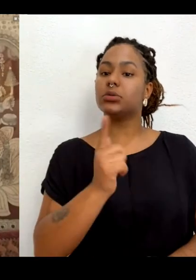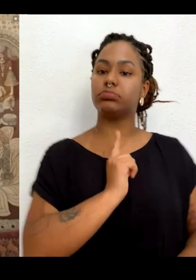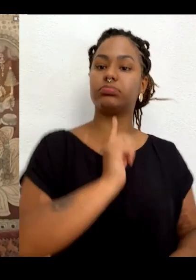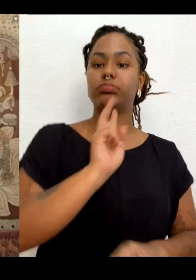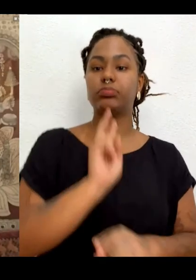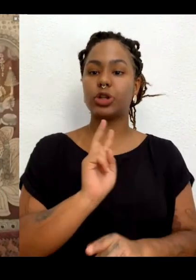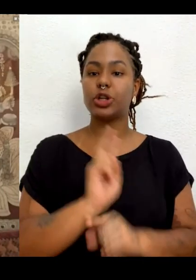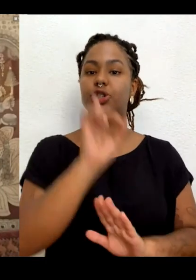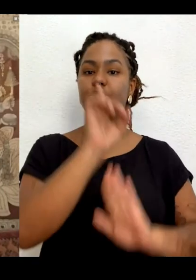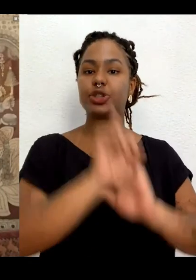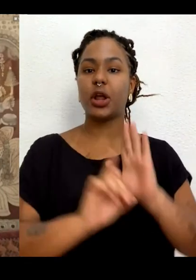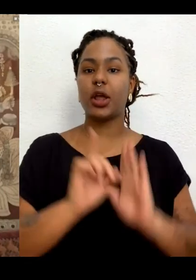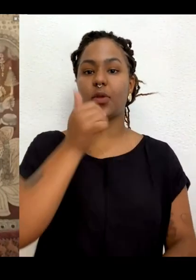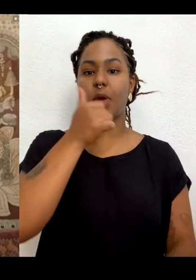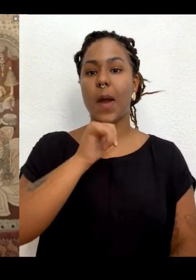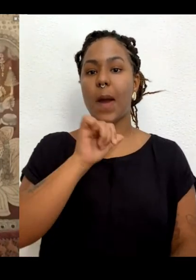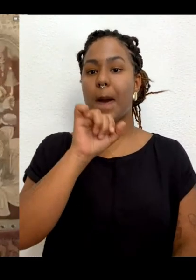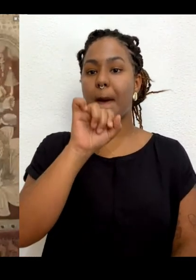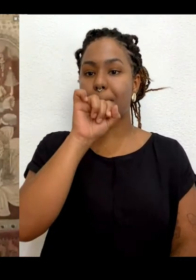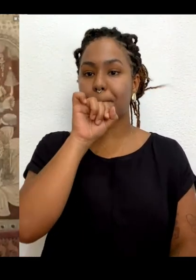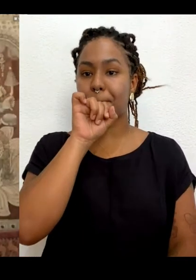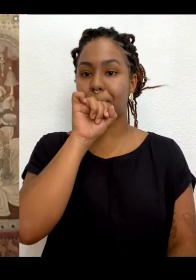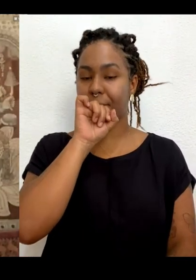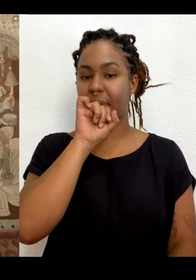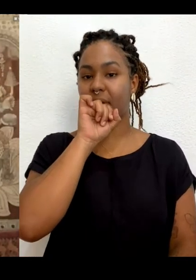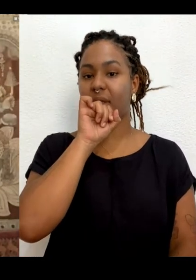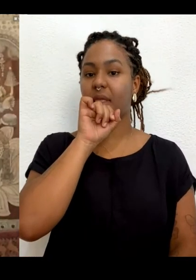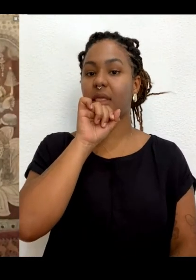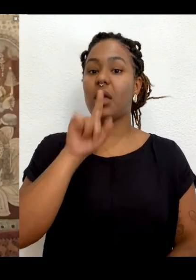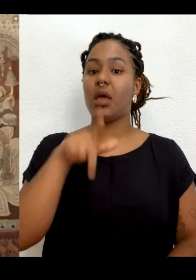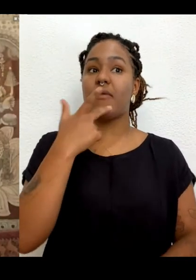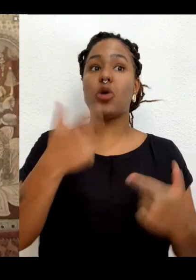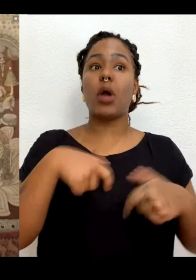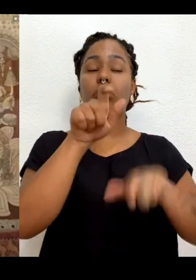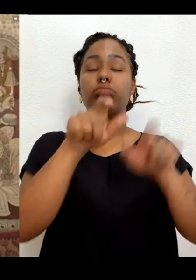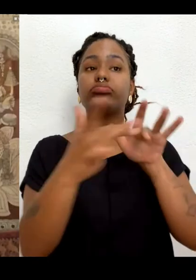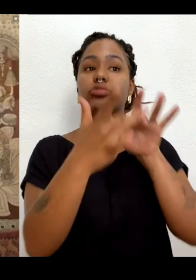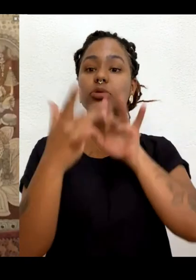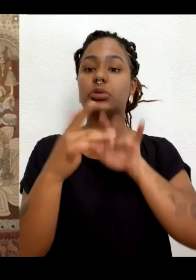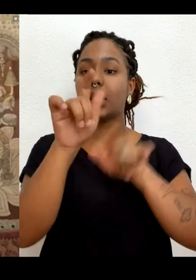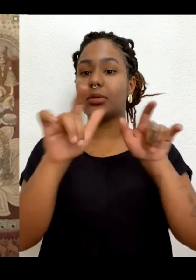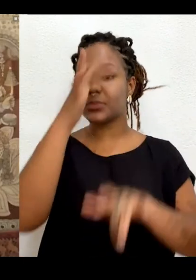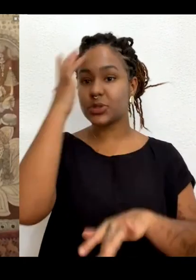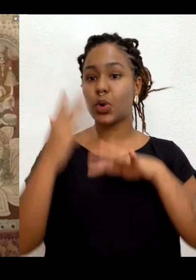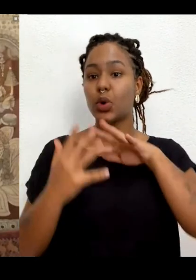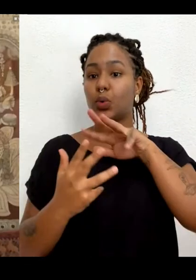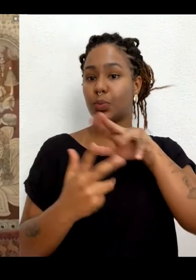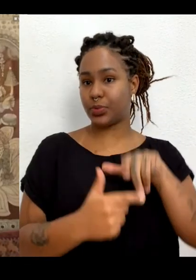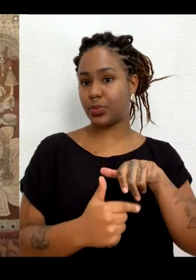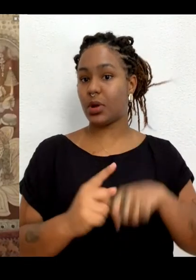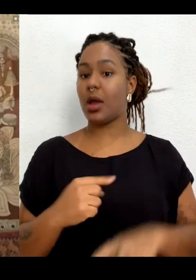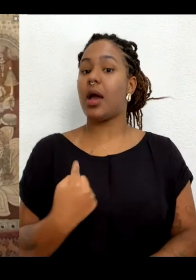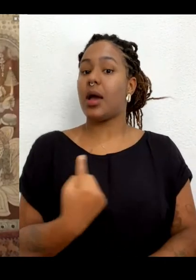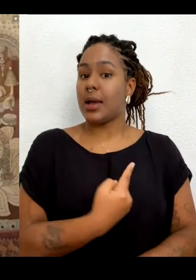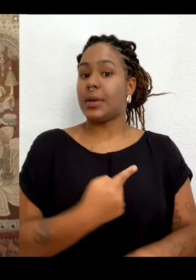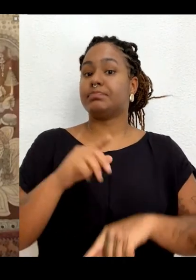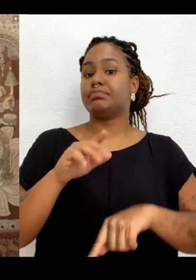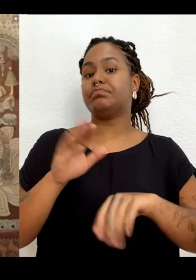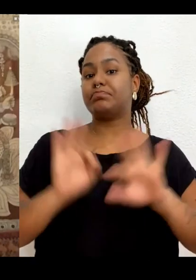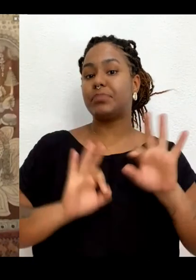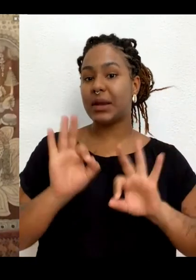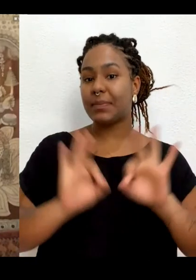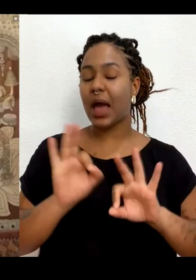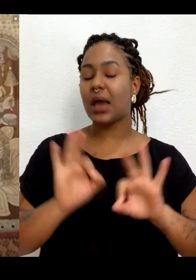prepare a draft Declaration on the rights of Mother Earth this rights of Mother Earth declaration is